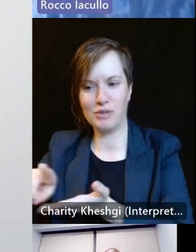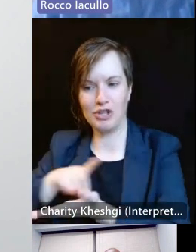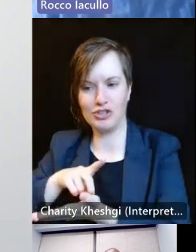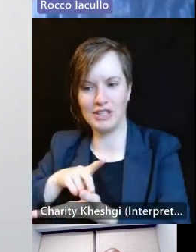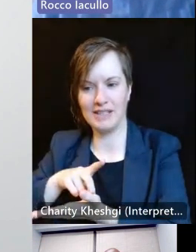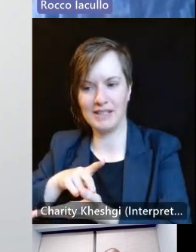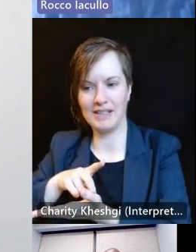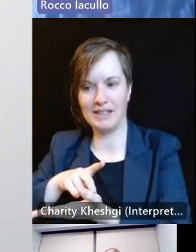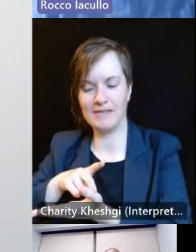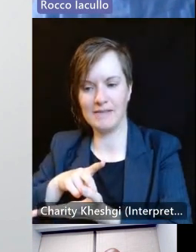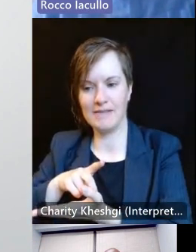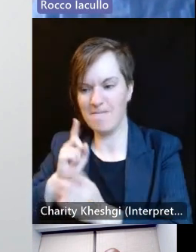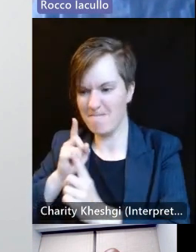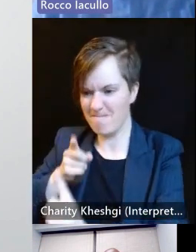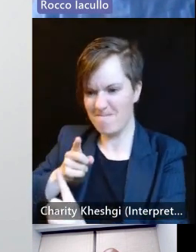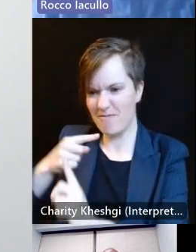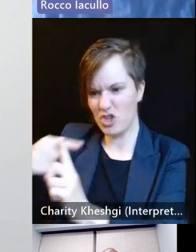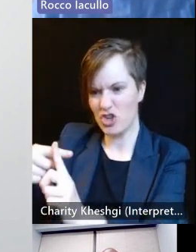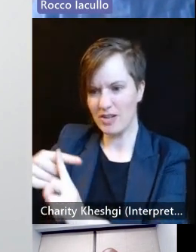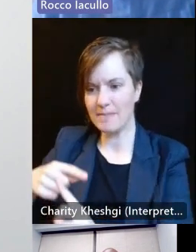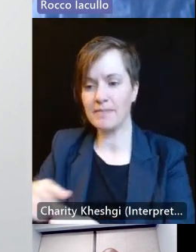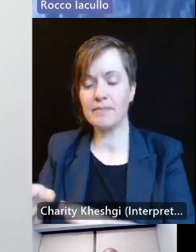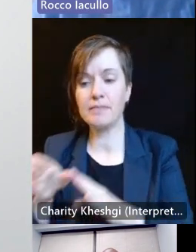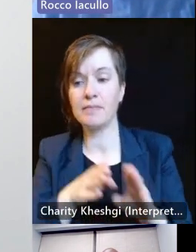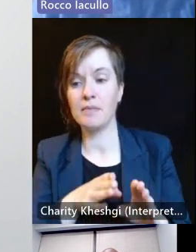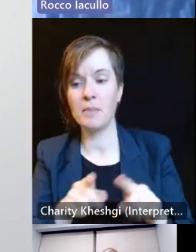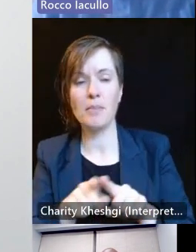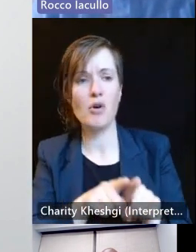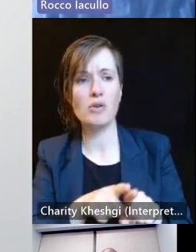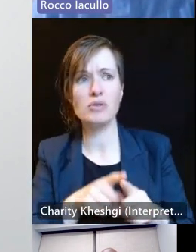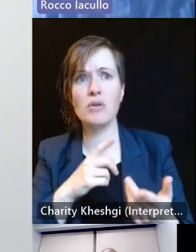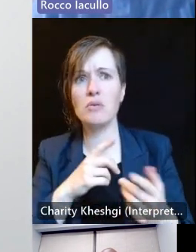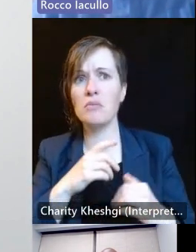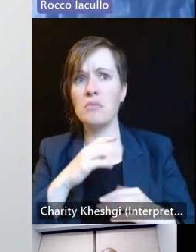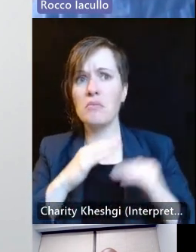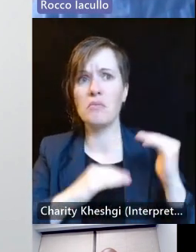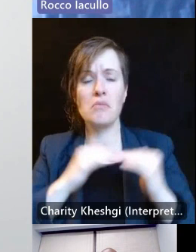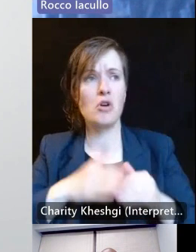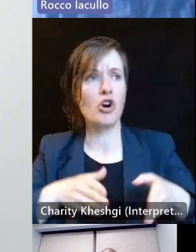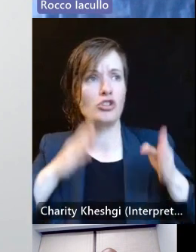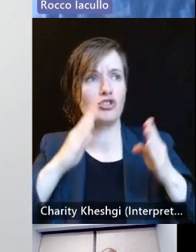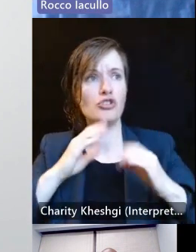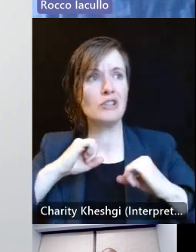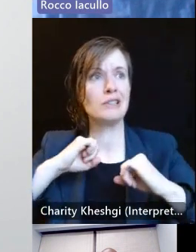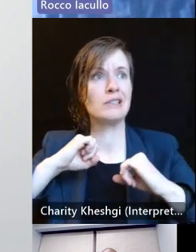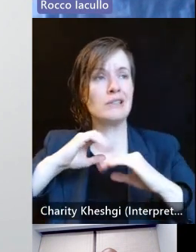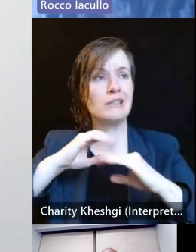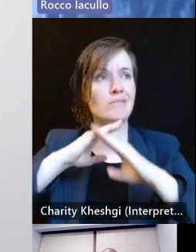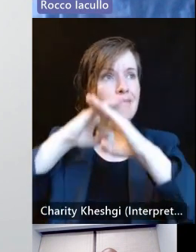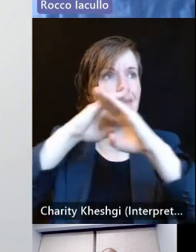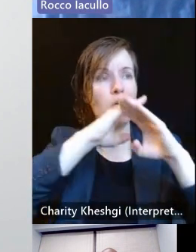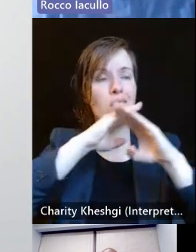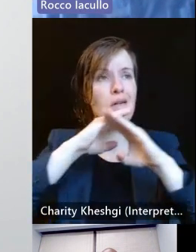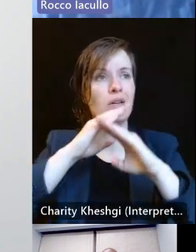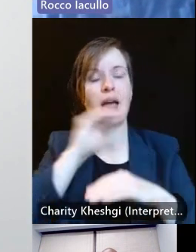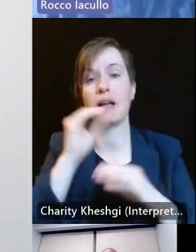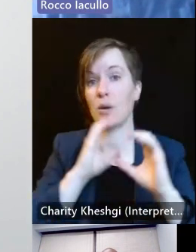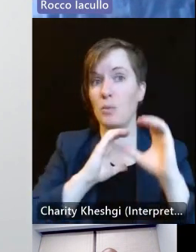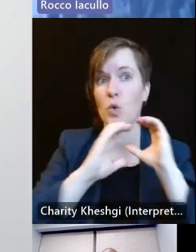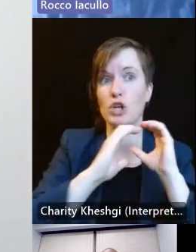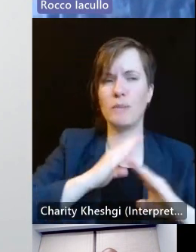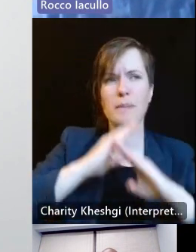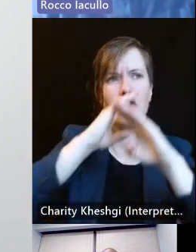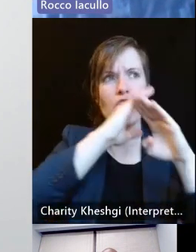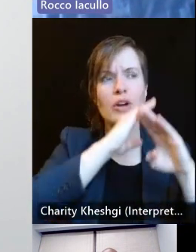of architectural, transportation, and communication barriers, overprotective rules and policies,